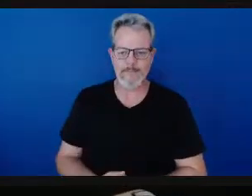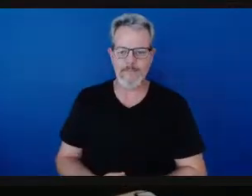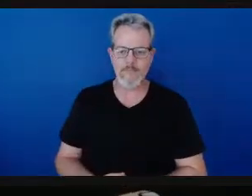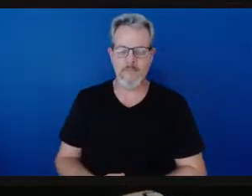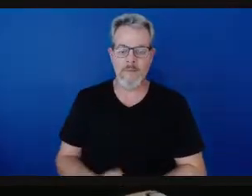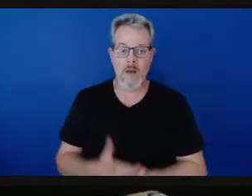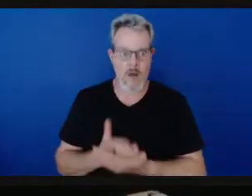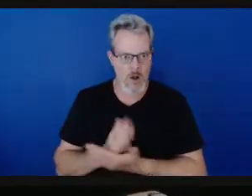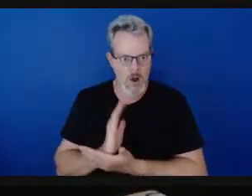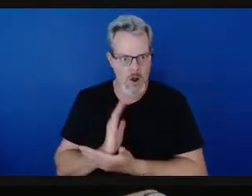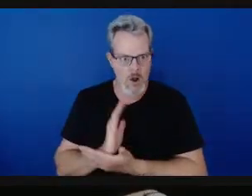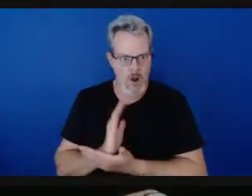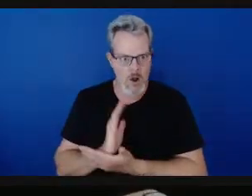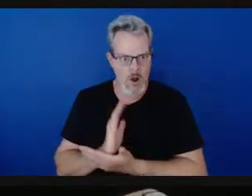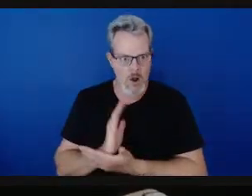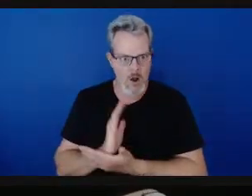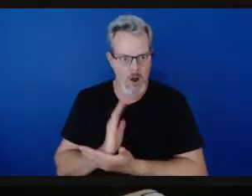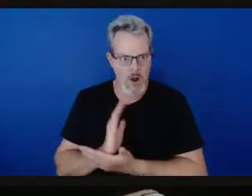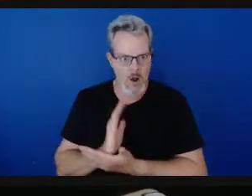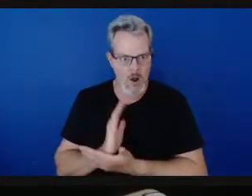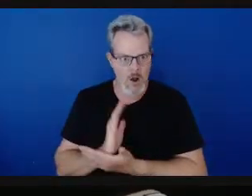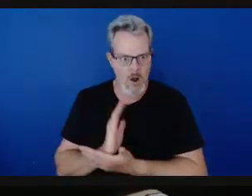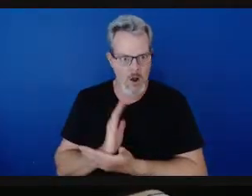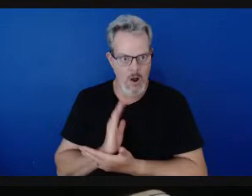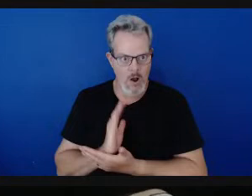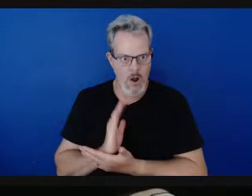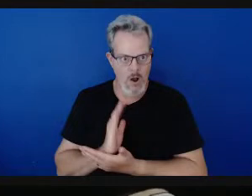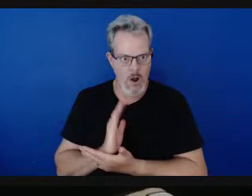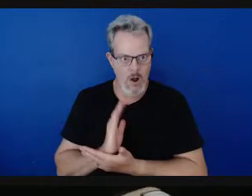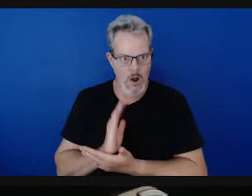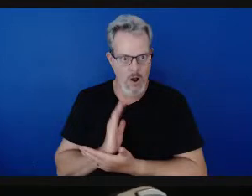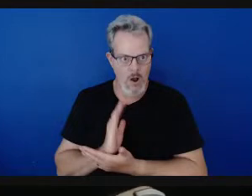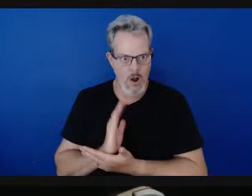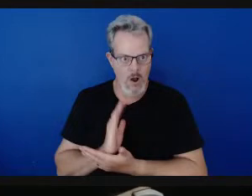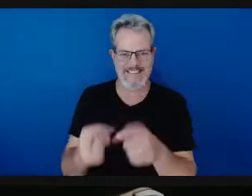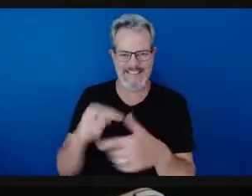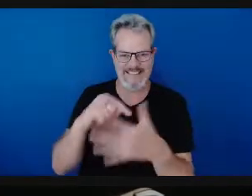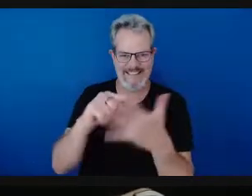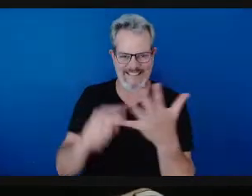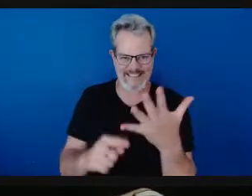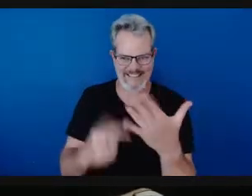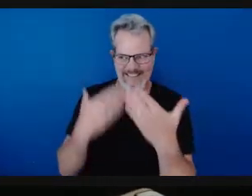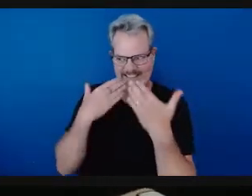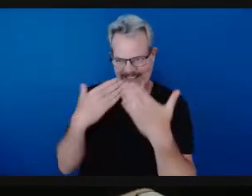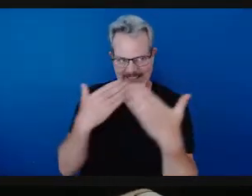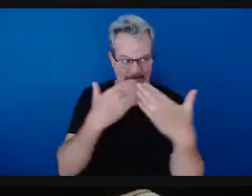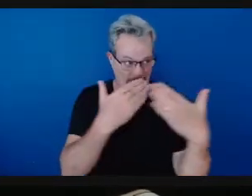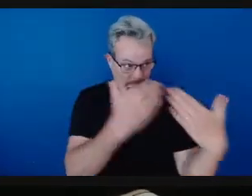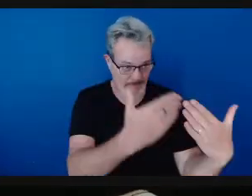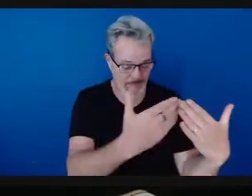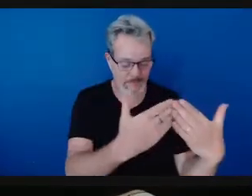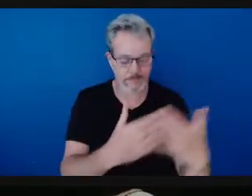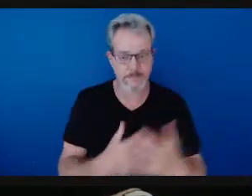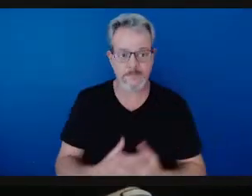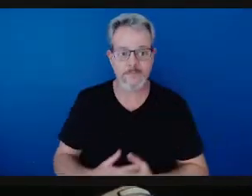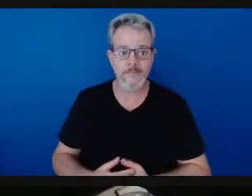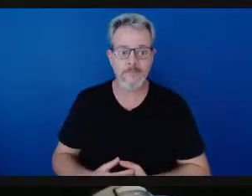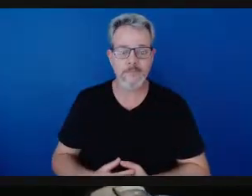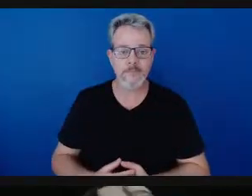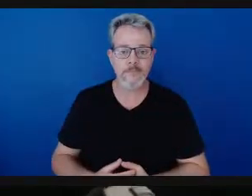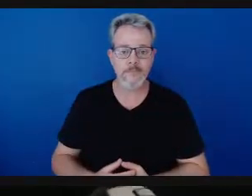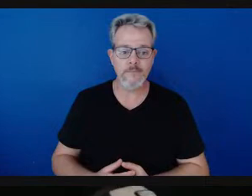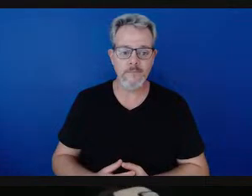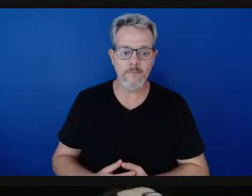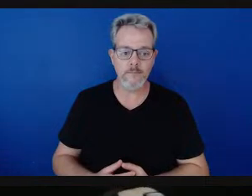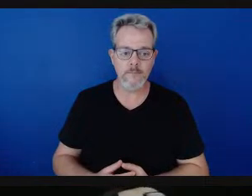right. Well, that gets us through the donations and stuff along those lines. We do have